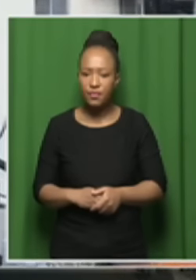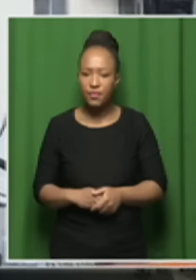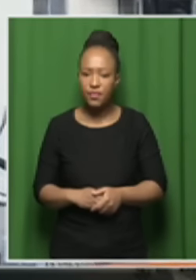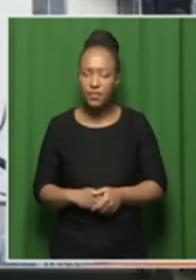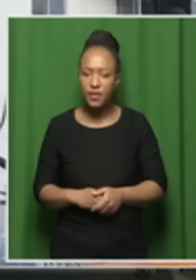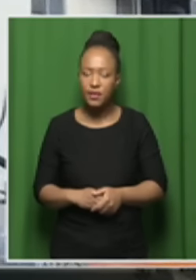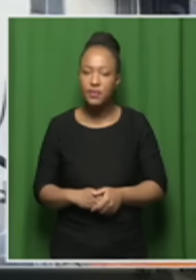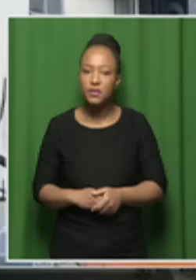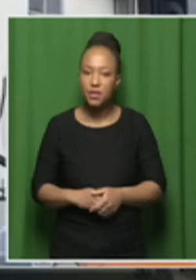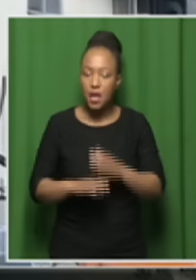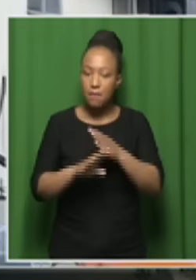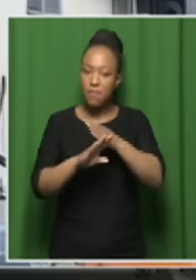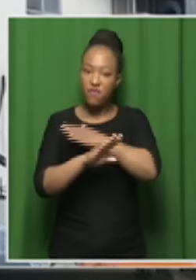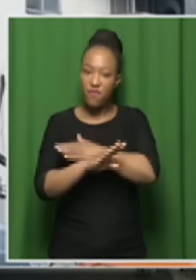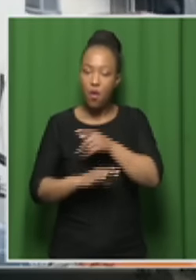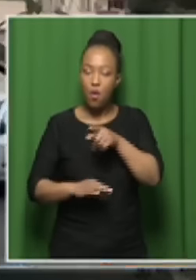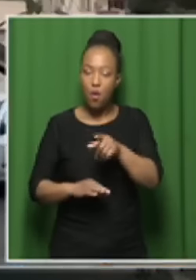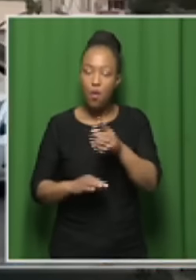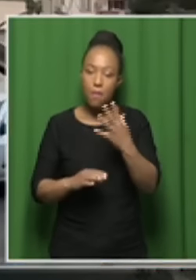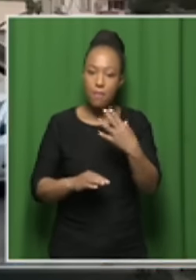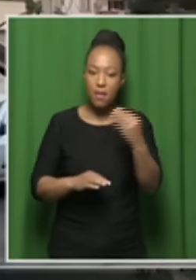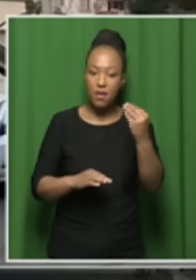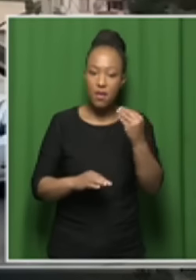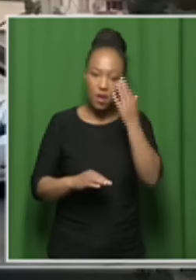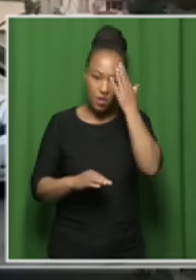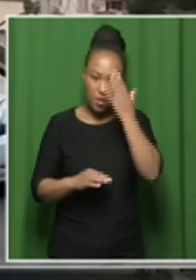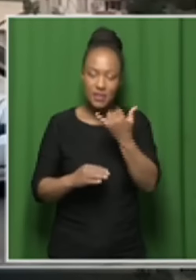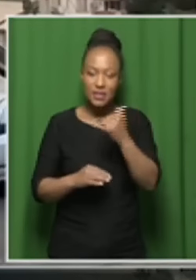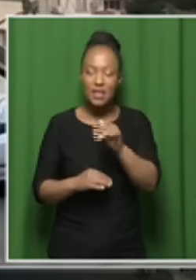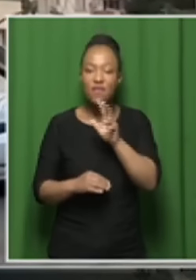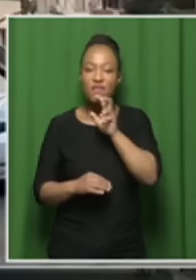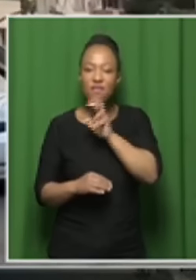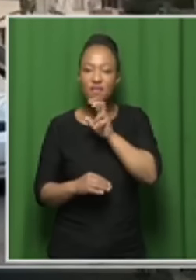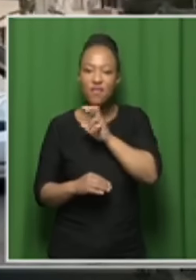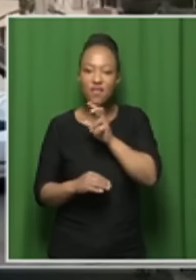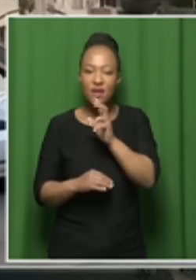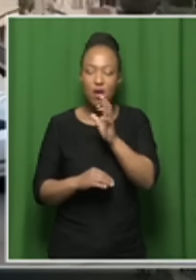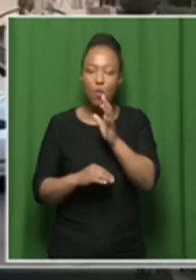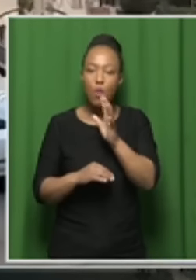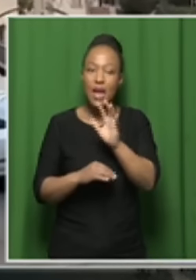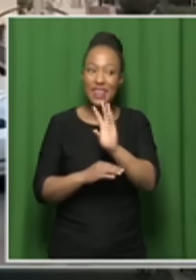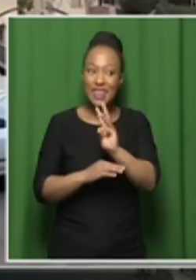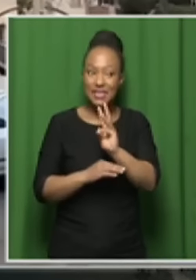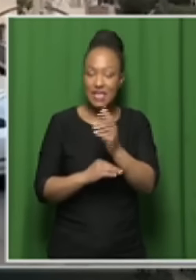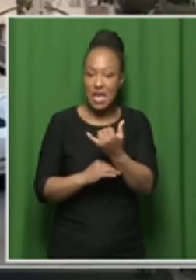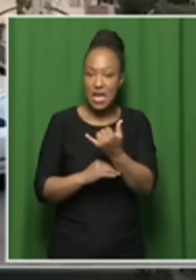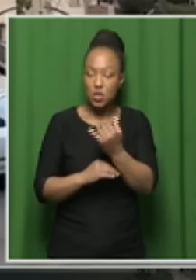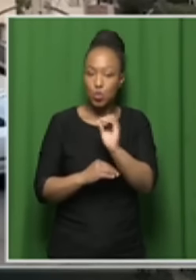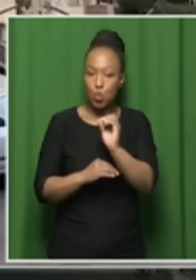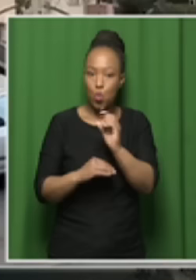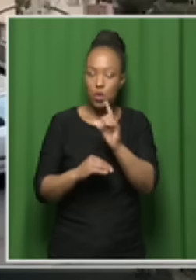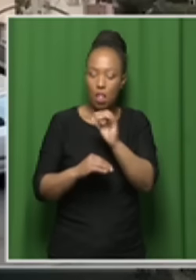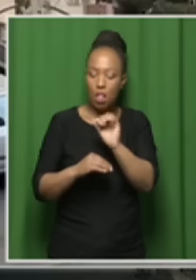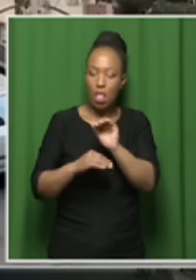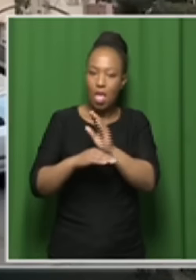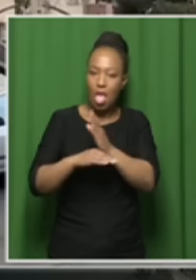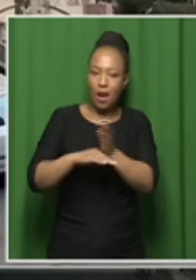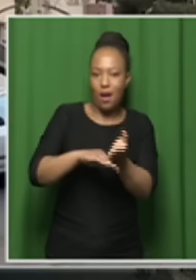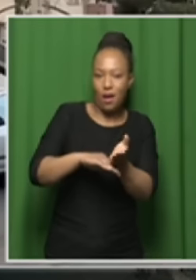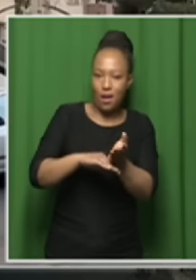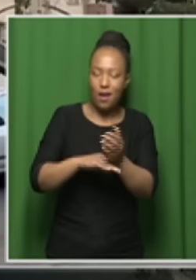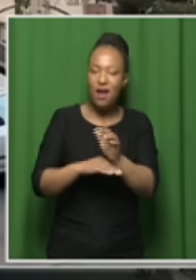to hit Friday on your side. You're still lingering in the late hours of Thursday, but Saturday is going to be a big day in the